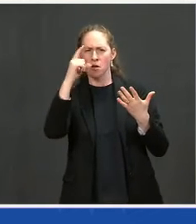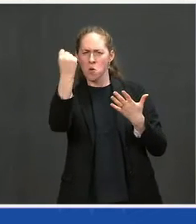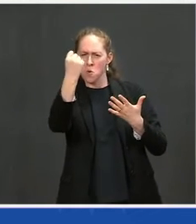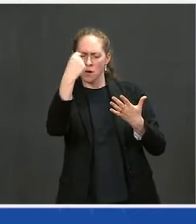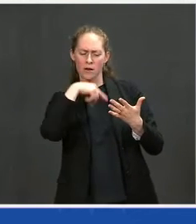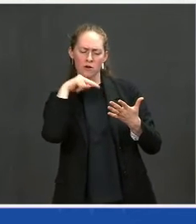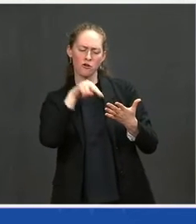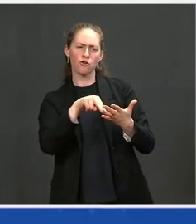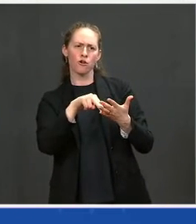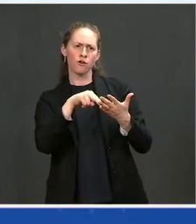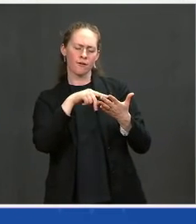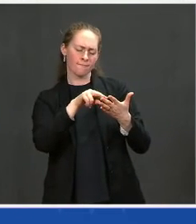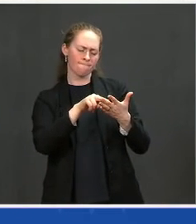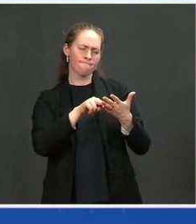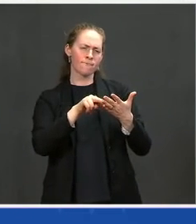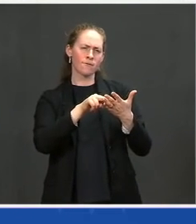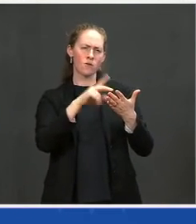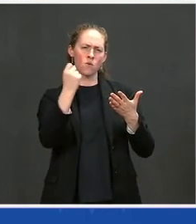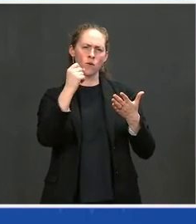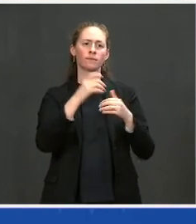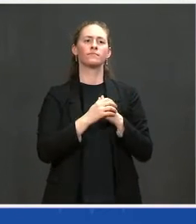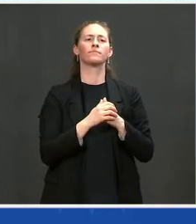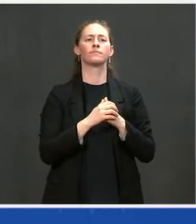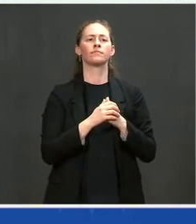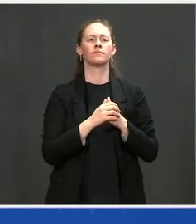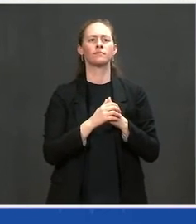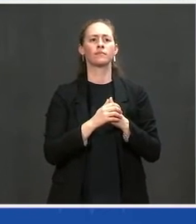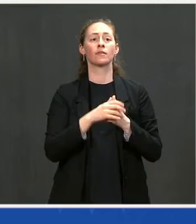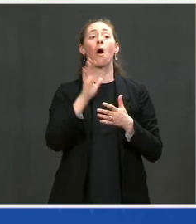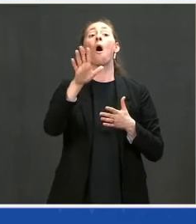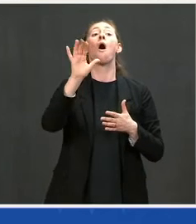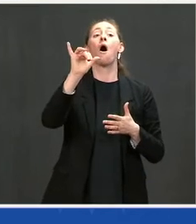Sorry. Oh, Ms. Kim.